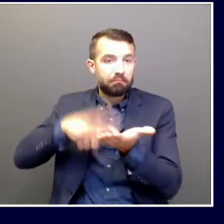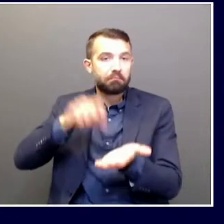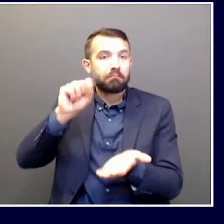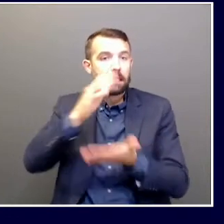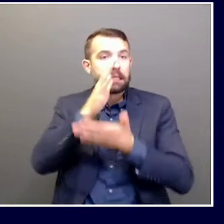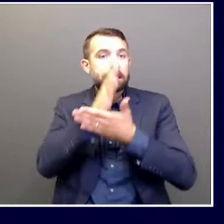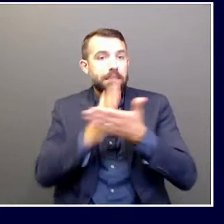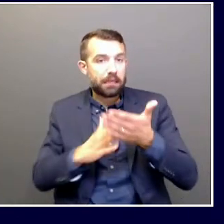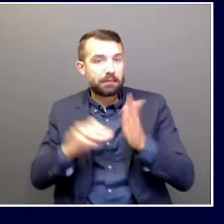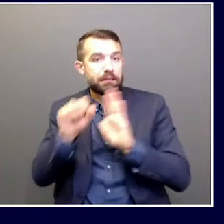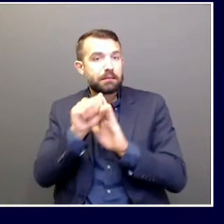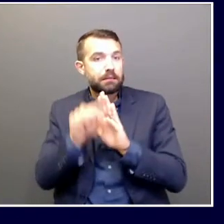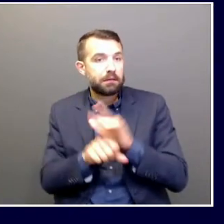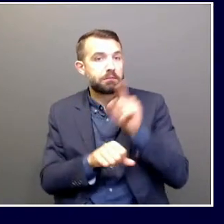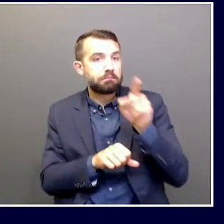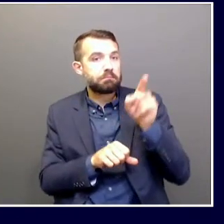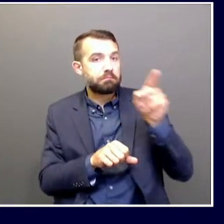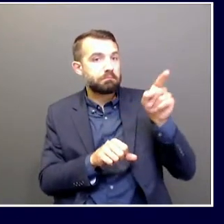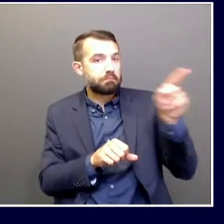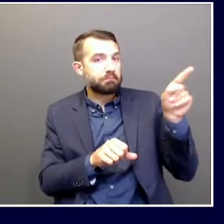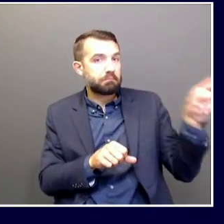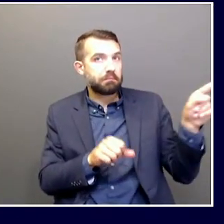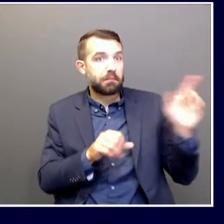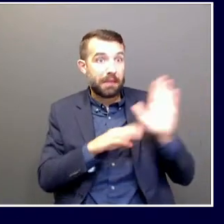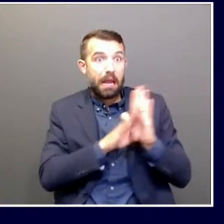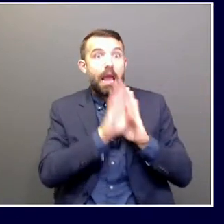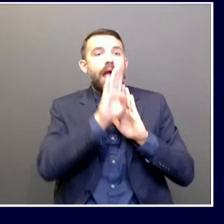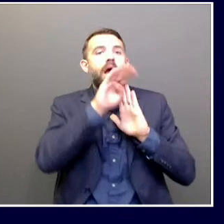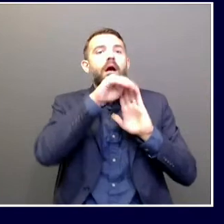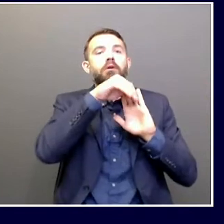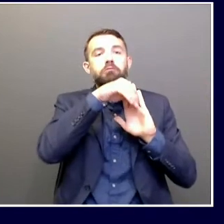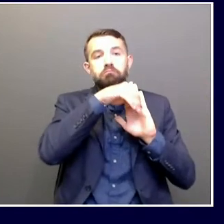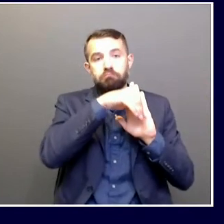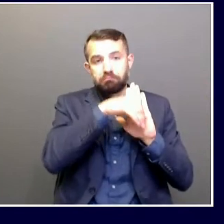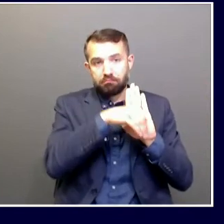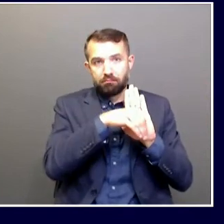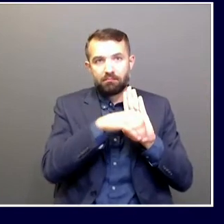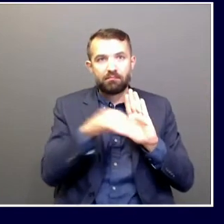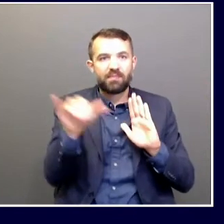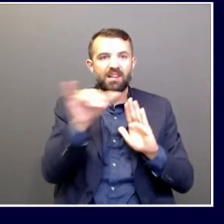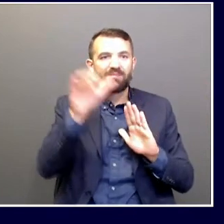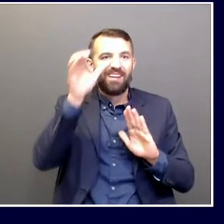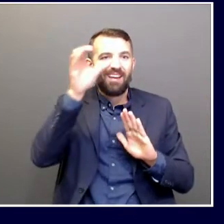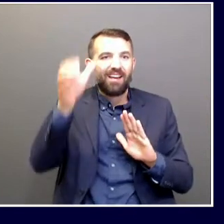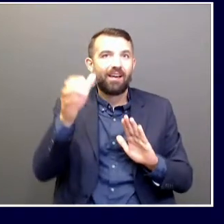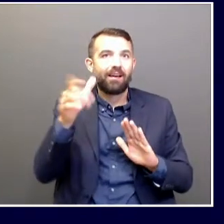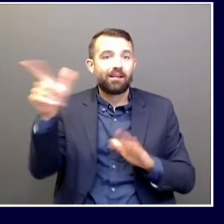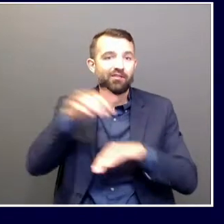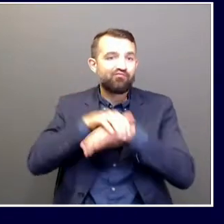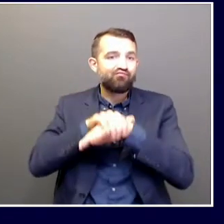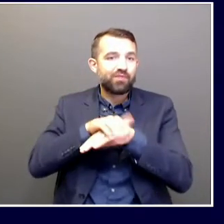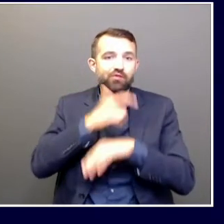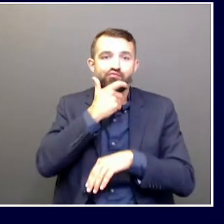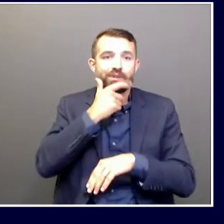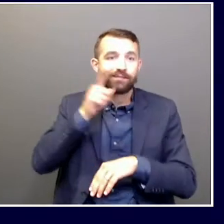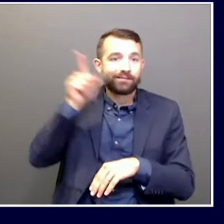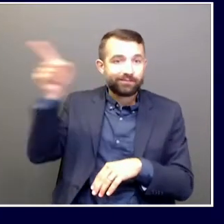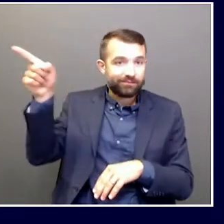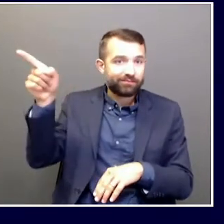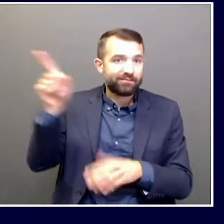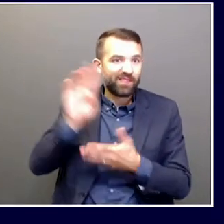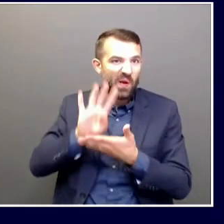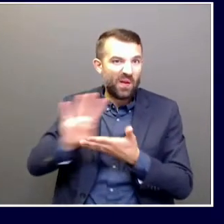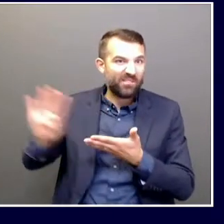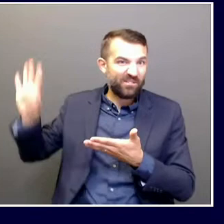to what we saw in the UK around about 4 to 5 weeks ago. What's on my mind and the mind of other state